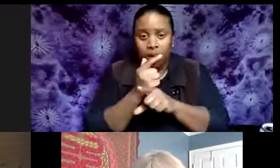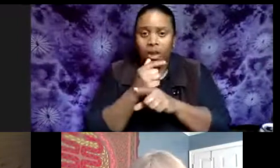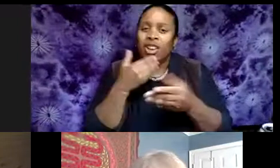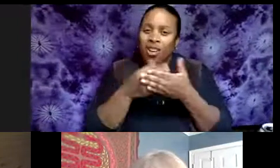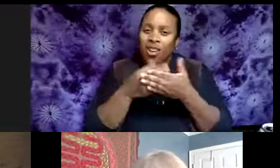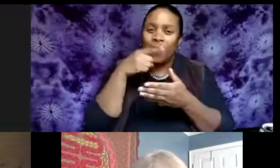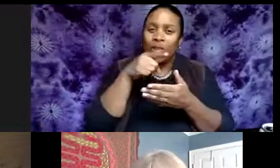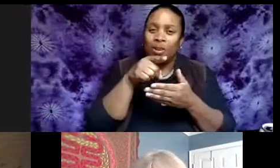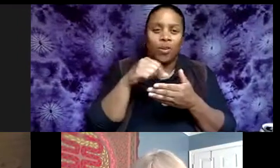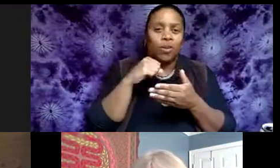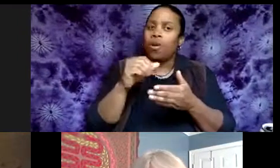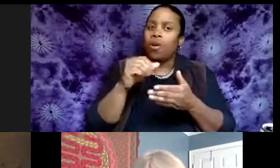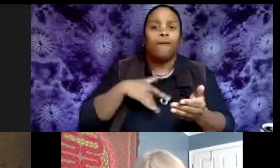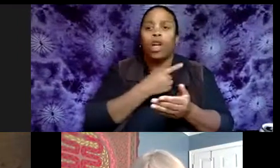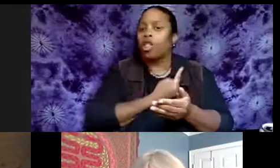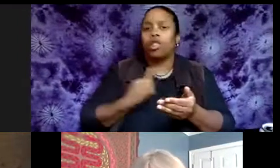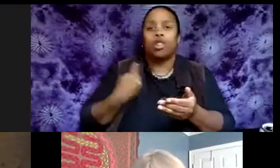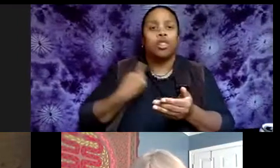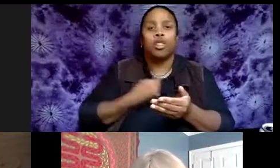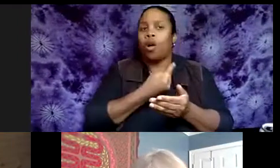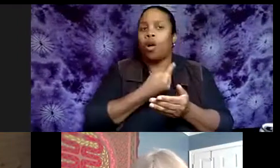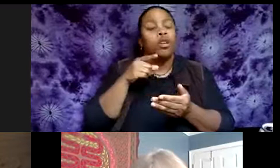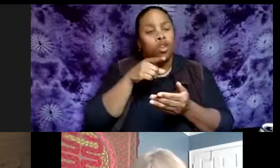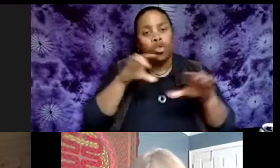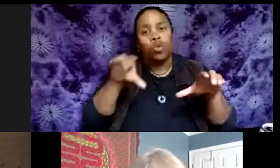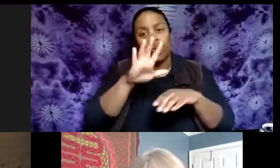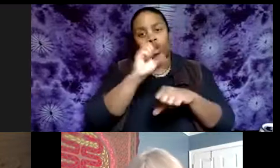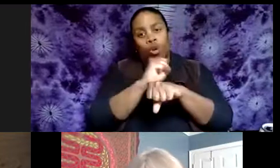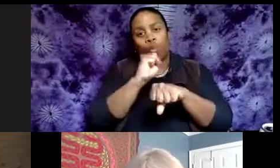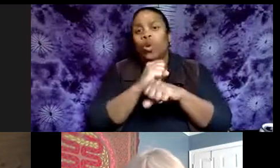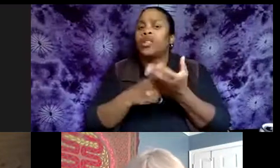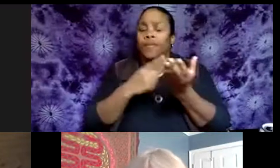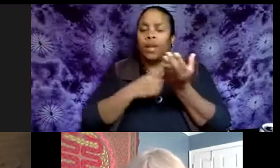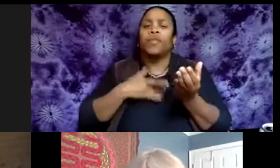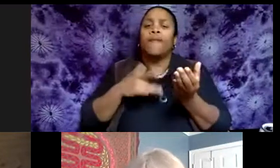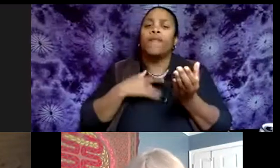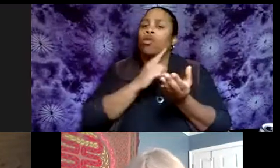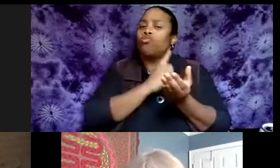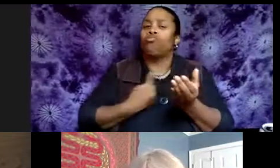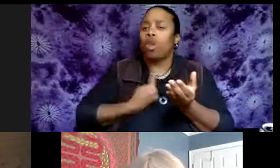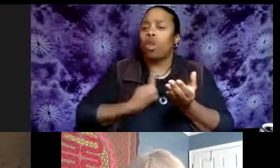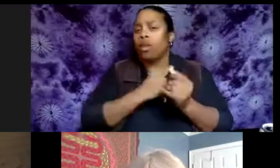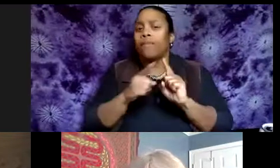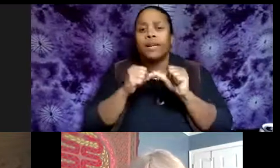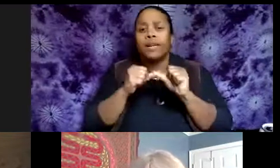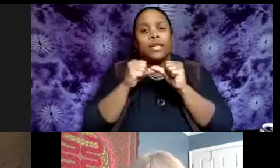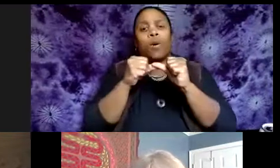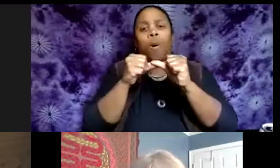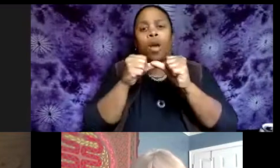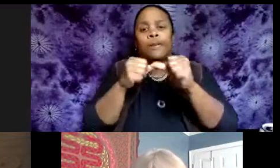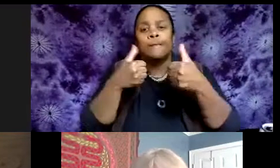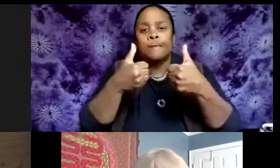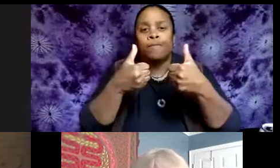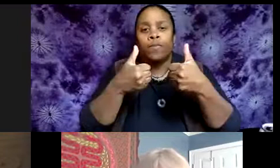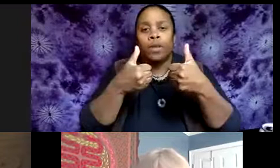you. And don't feel lonely. Just know that you're doing your work, and it does get lonely for a while, but keep it up. Okay, you'll